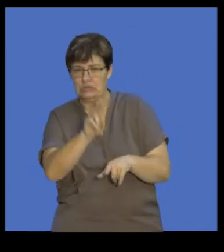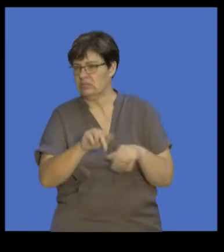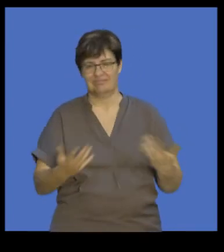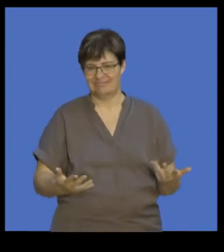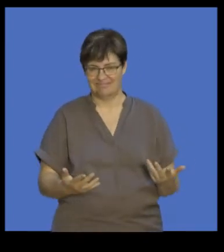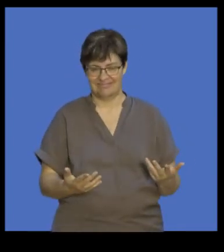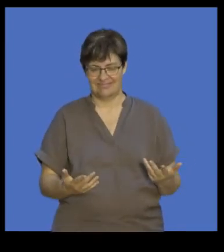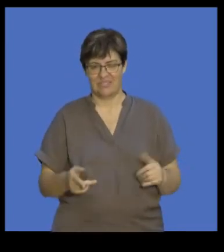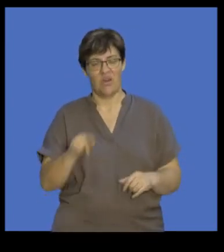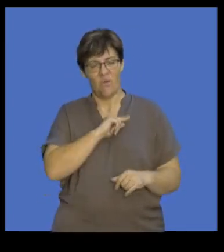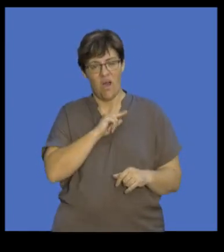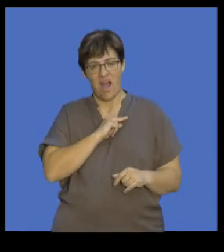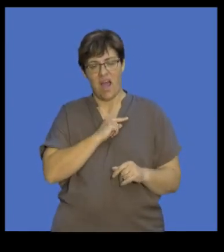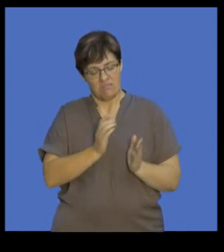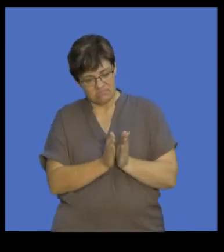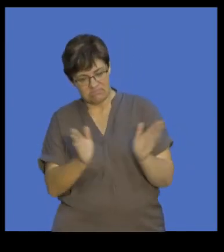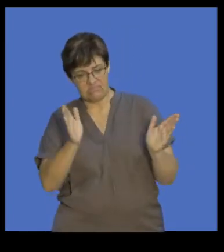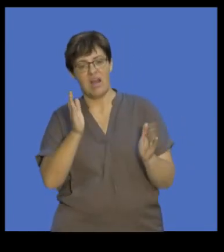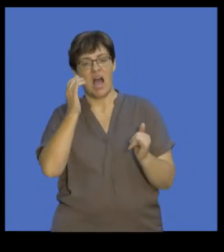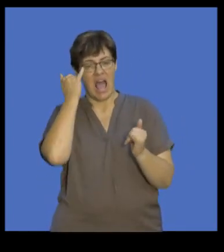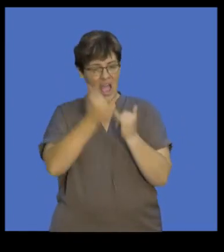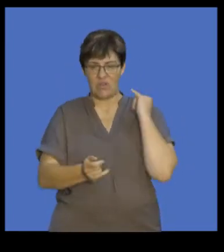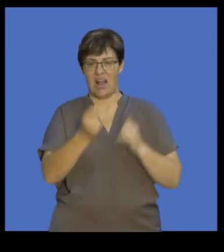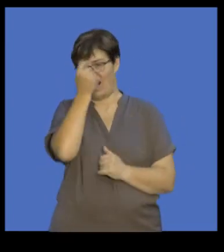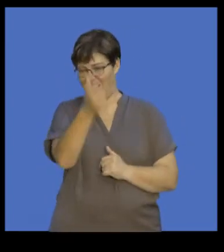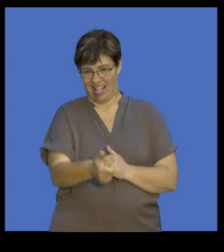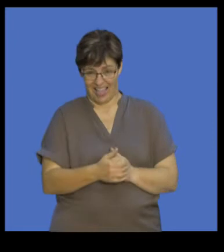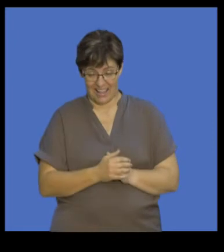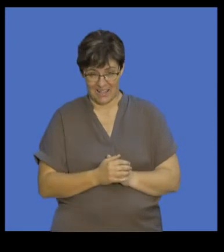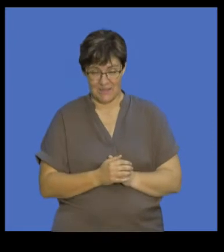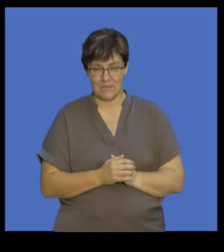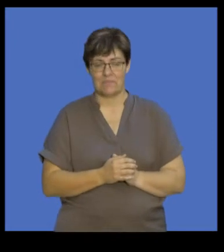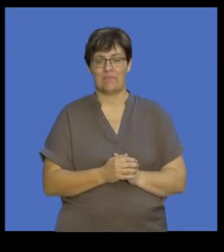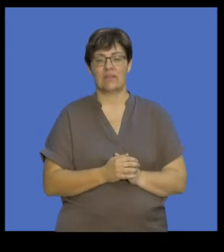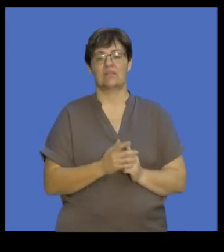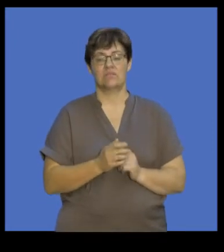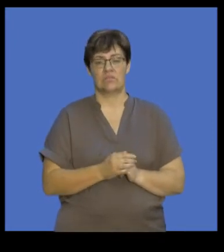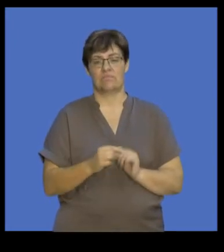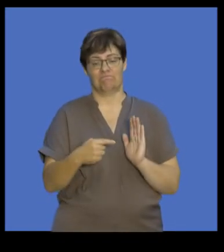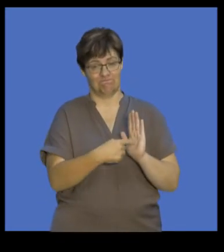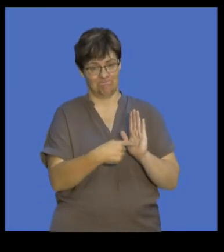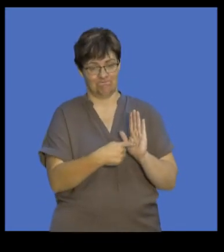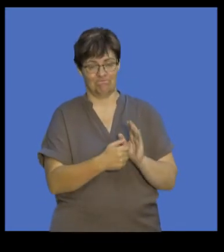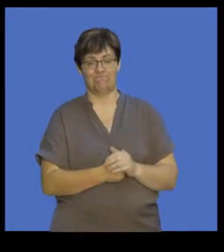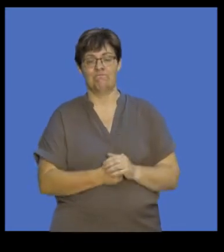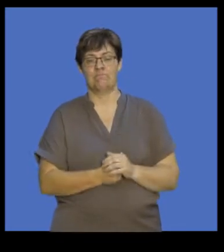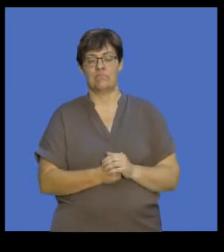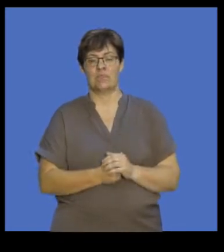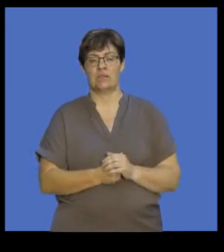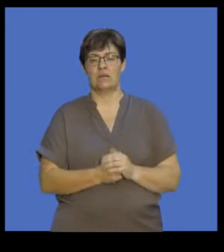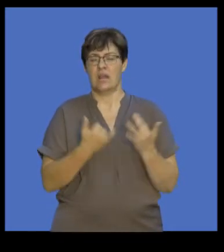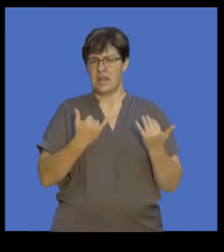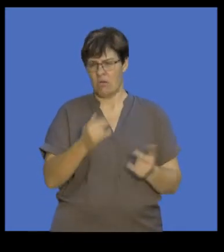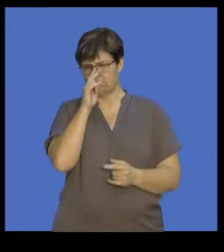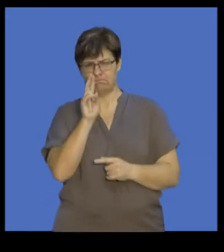and obviously widen the margin of error, okay? So that's our digital multimeter, right? But now